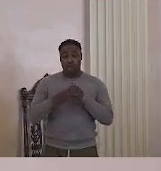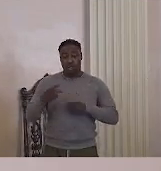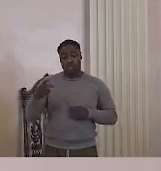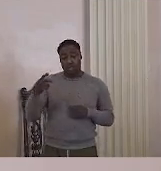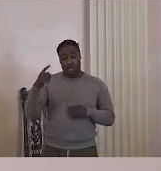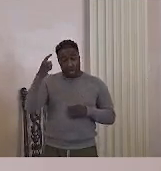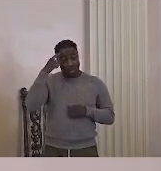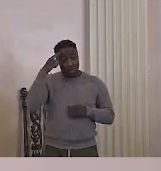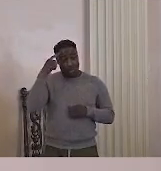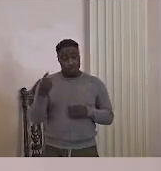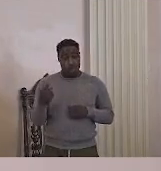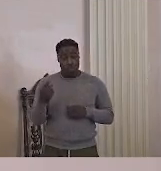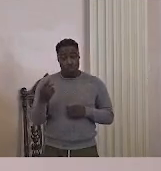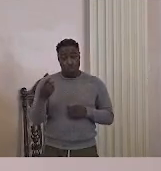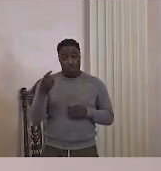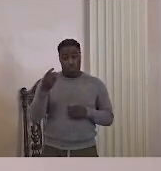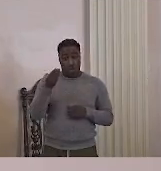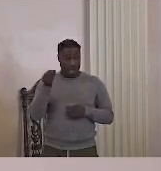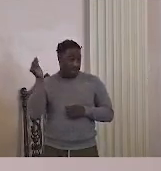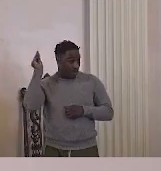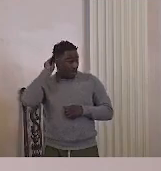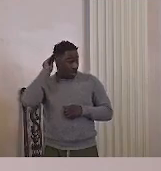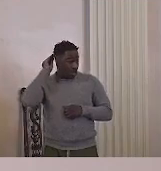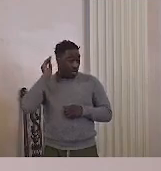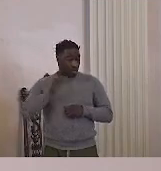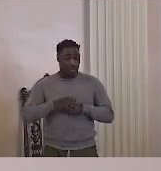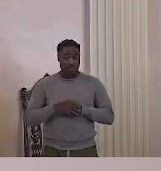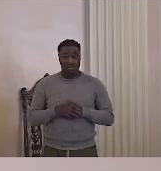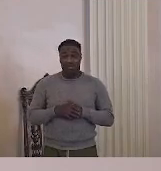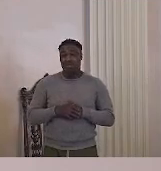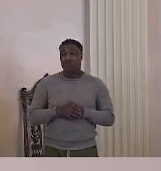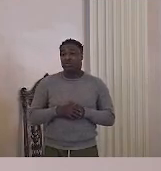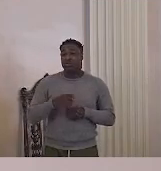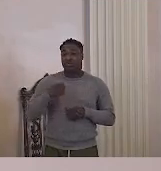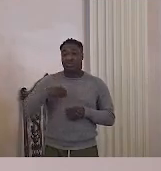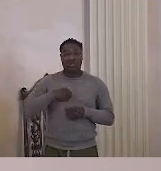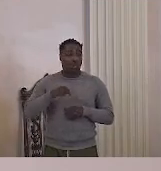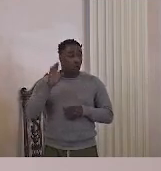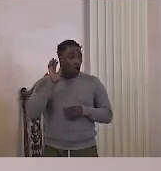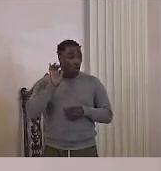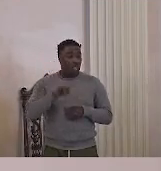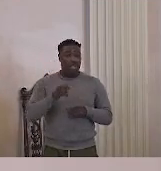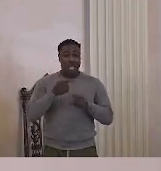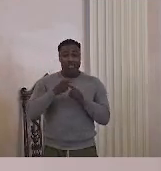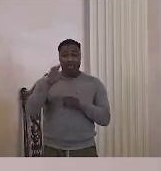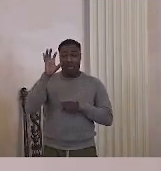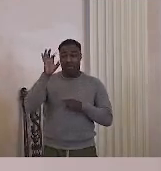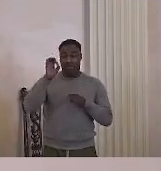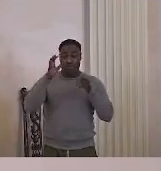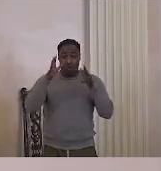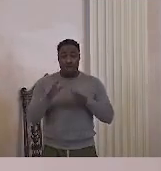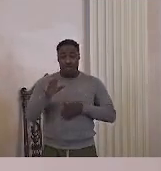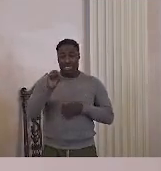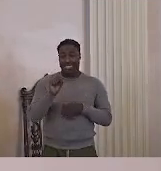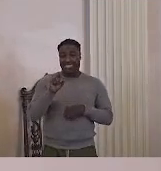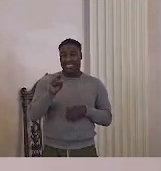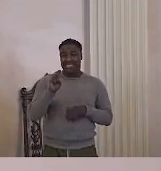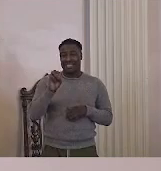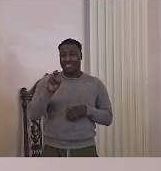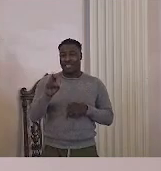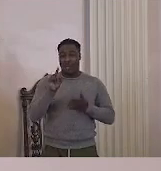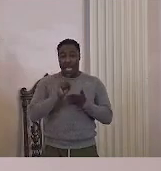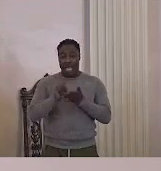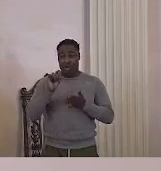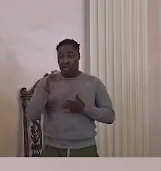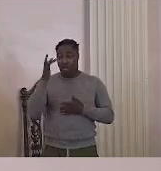memory and autonomic response. We heard that so eloquently from Reverend Summer last week,